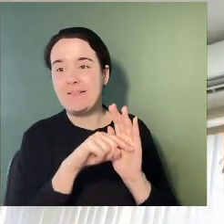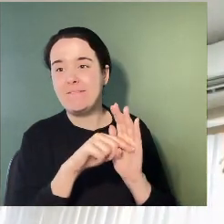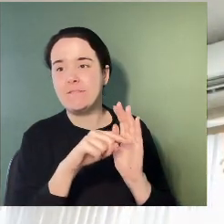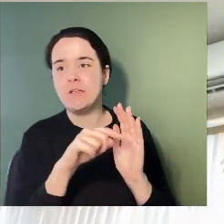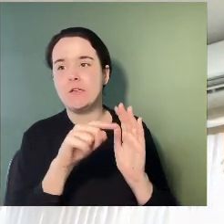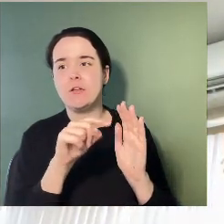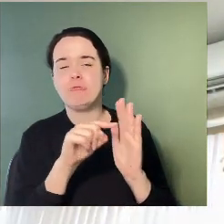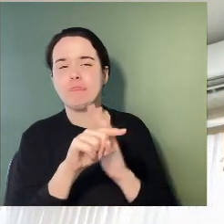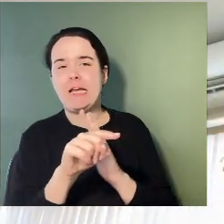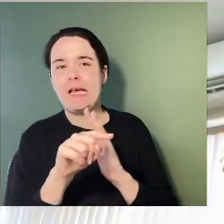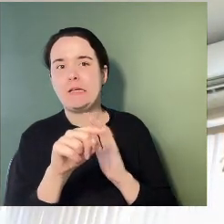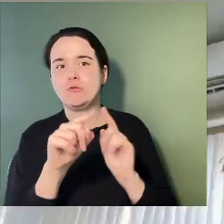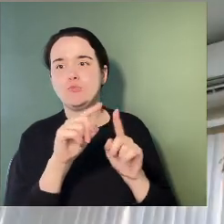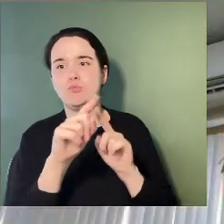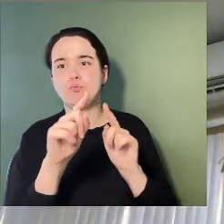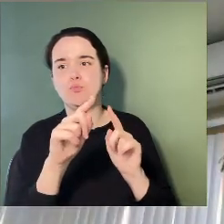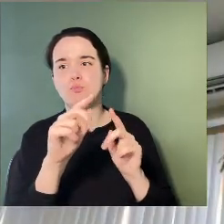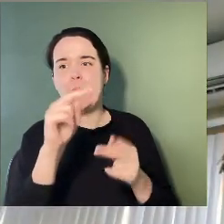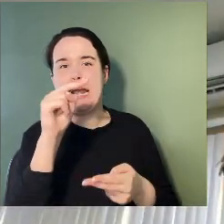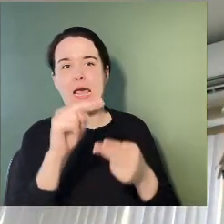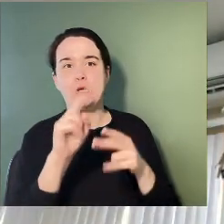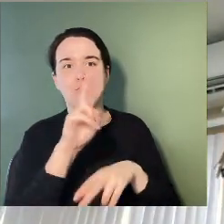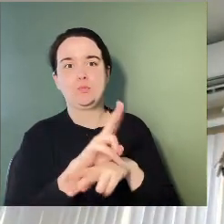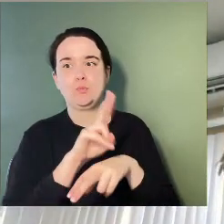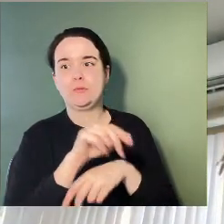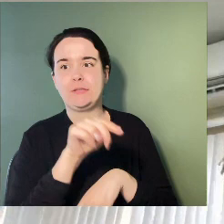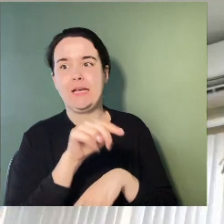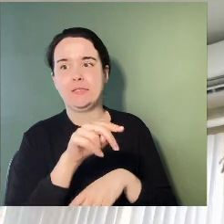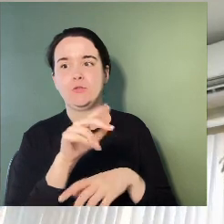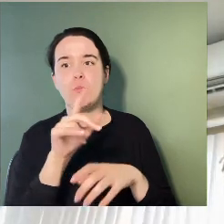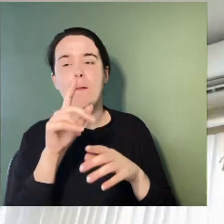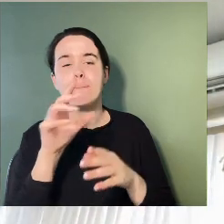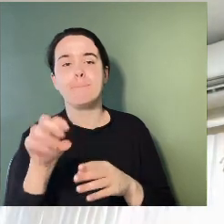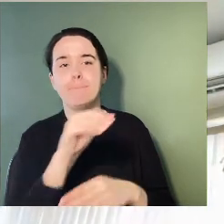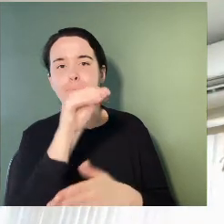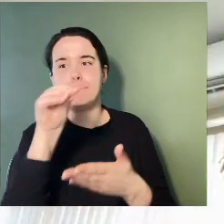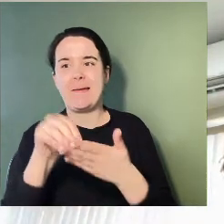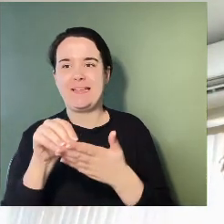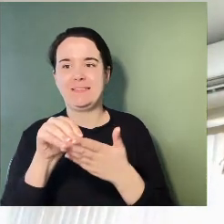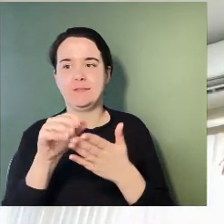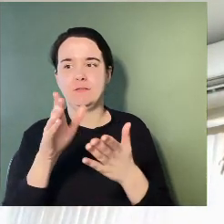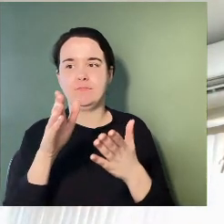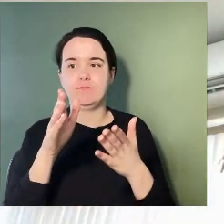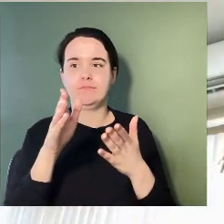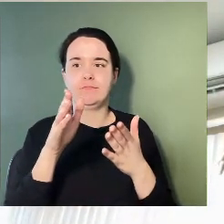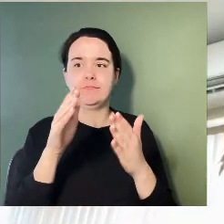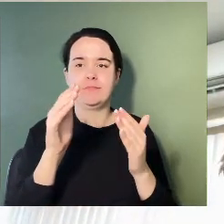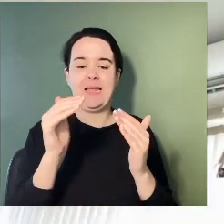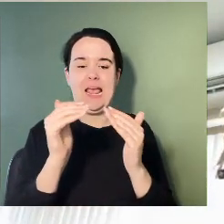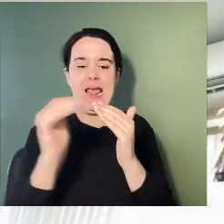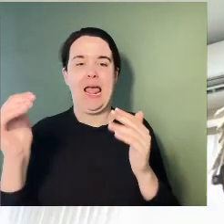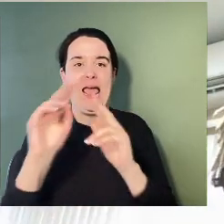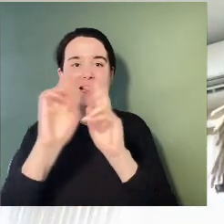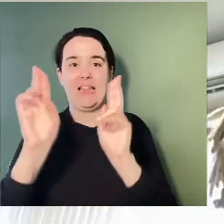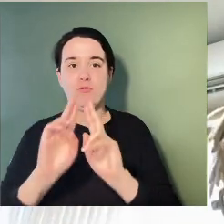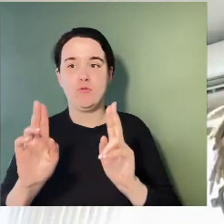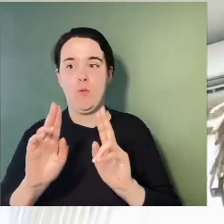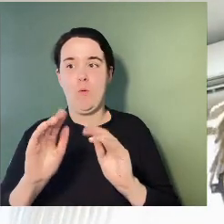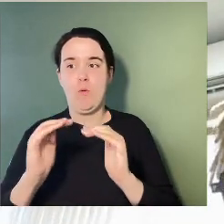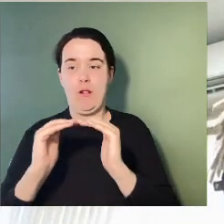in place at the different level of the international body, whether at the AU in Africa, the EU